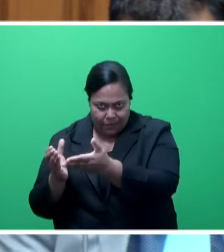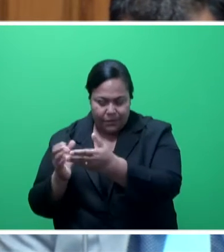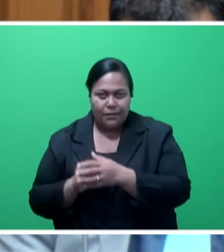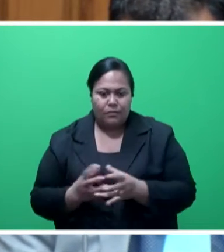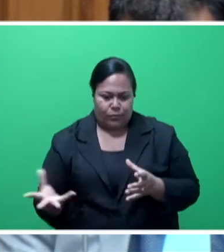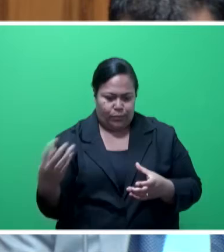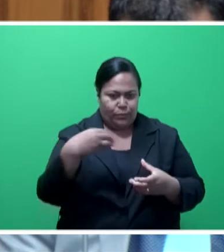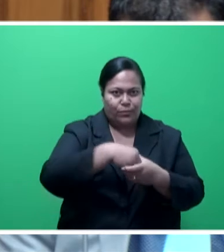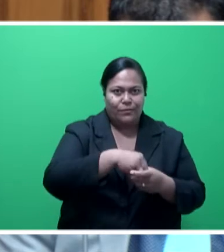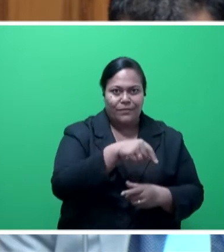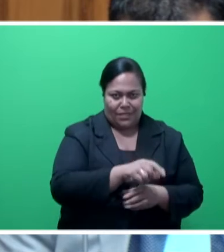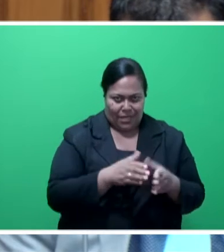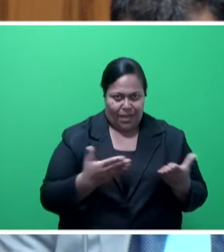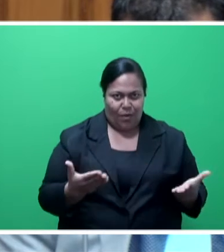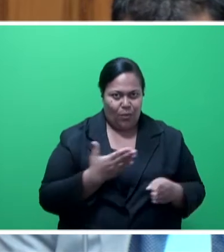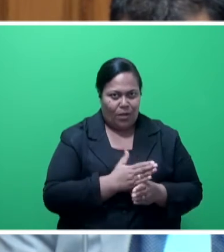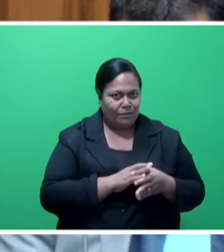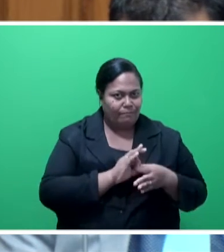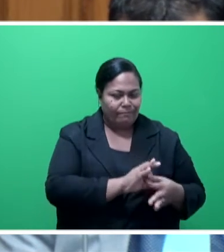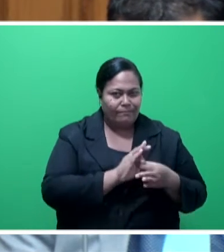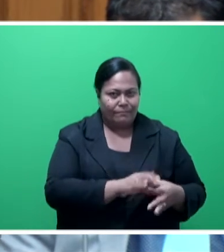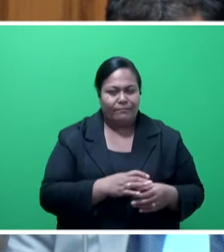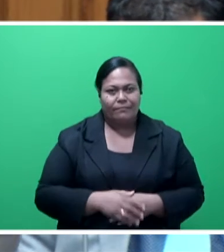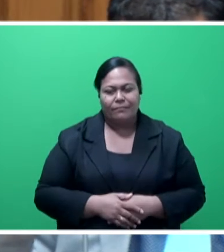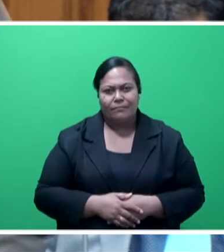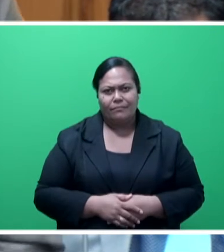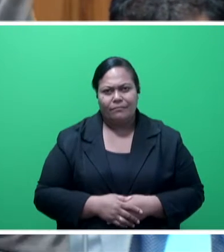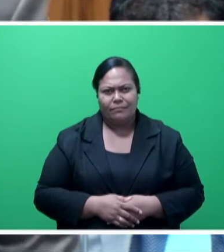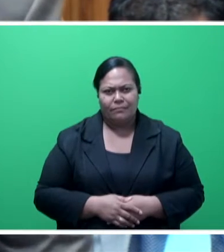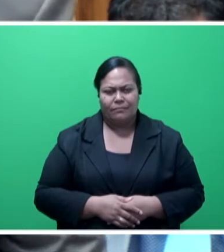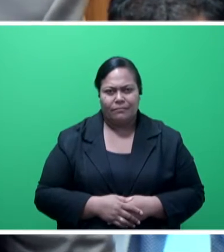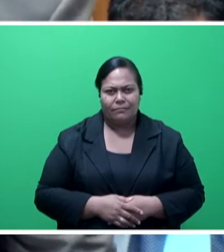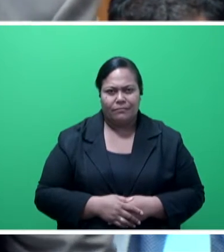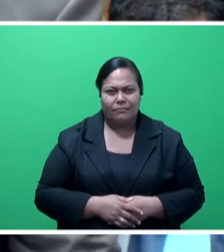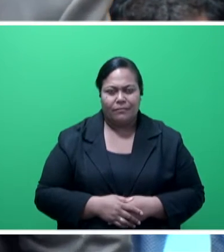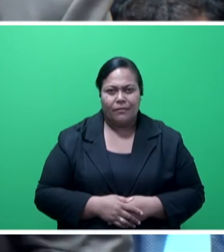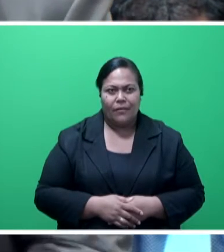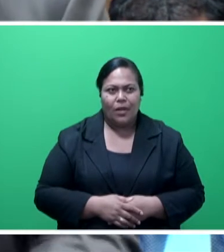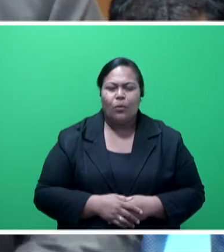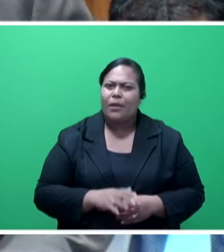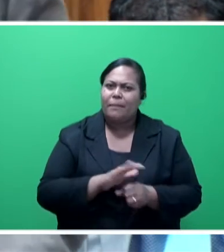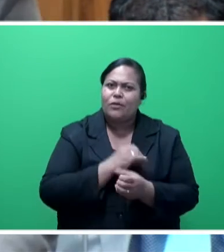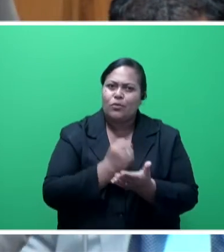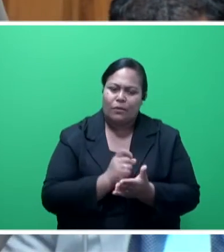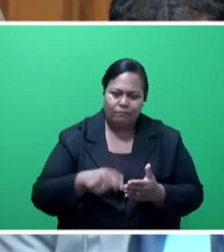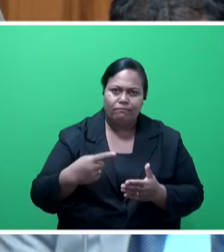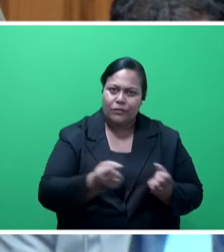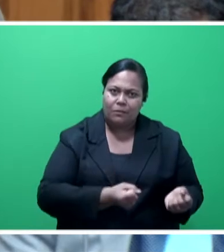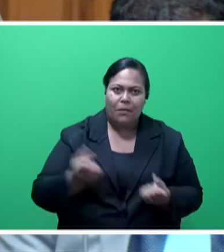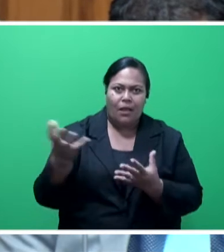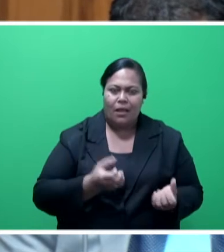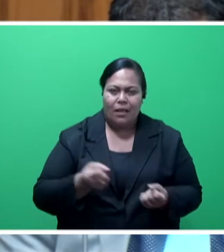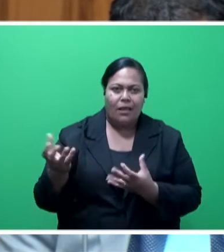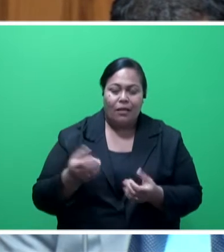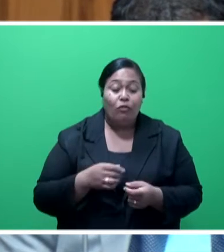the sector, even more so now with the acquisition, which ensured continuity in terms of supply of tuna to